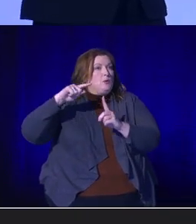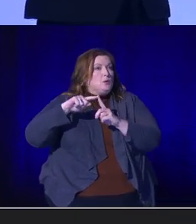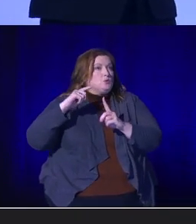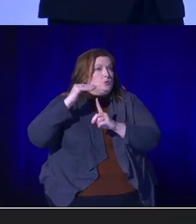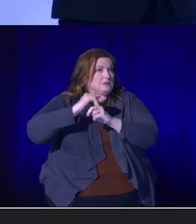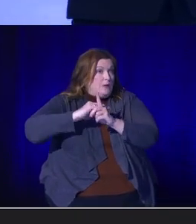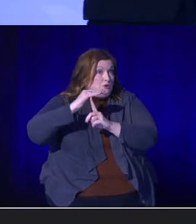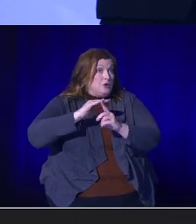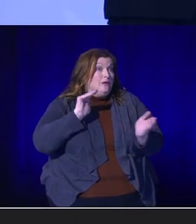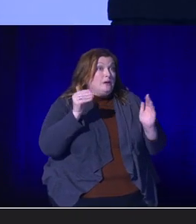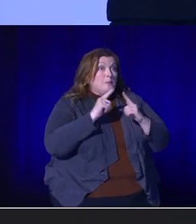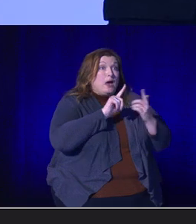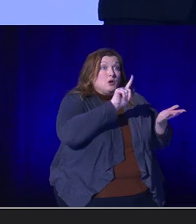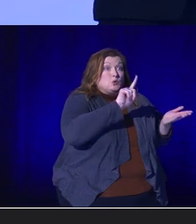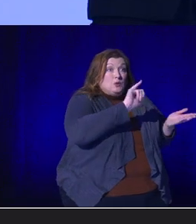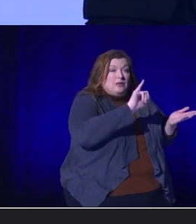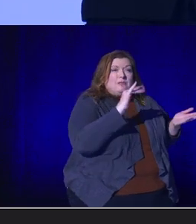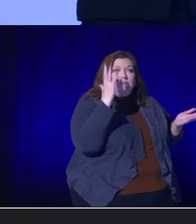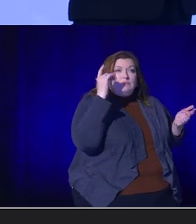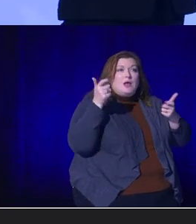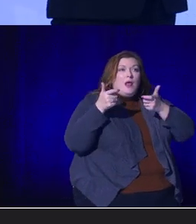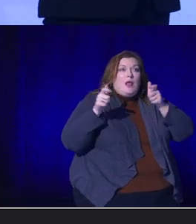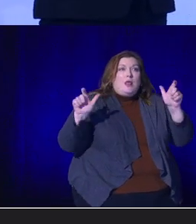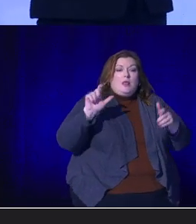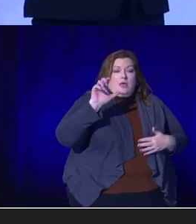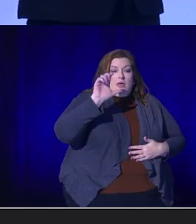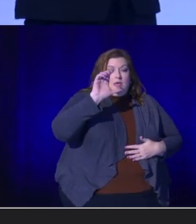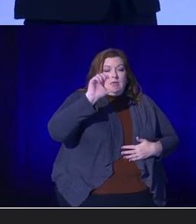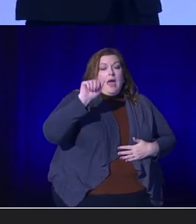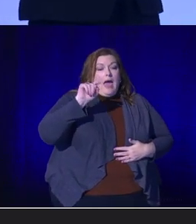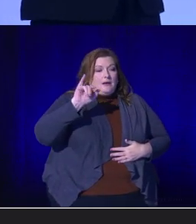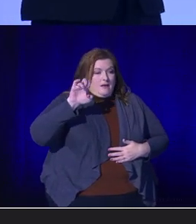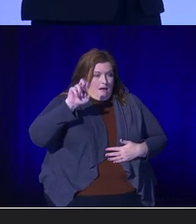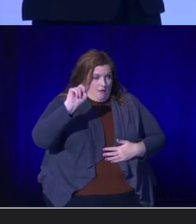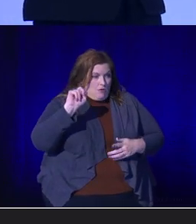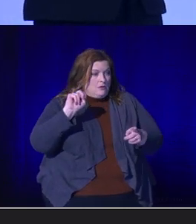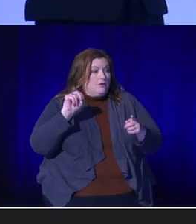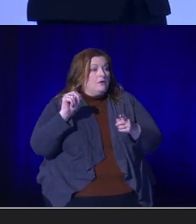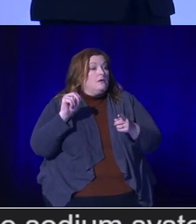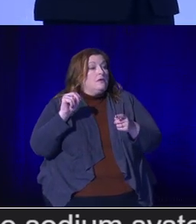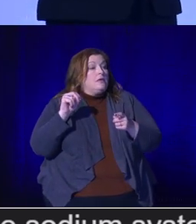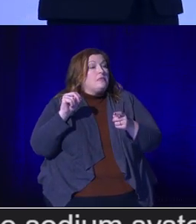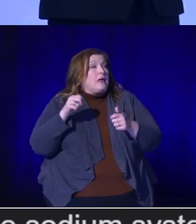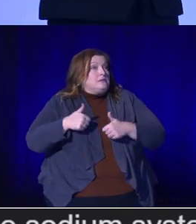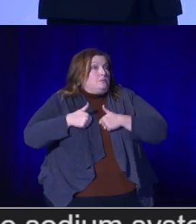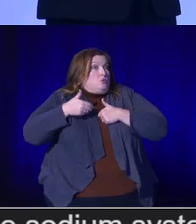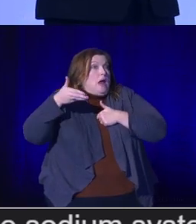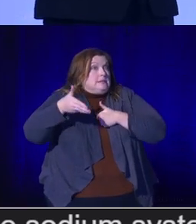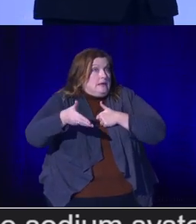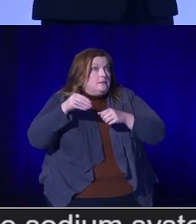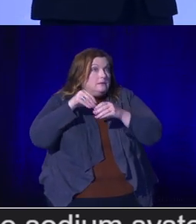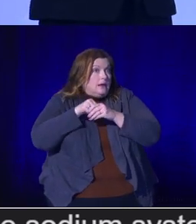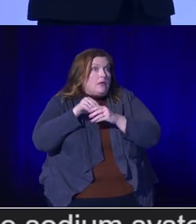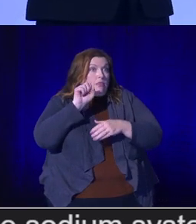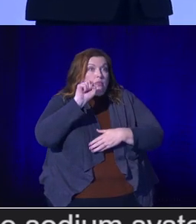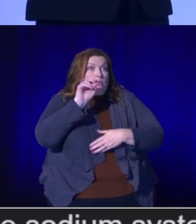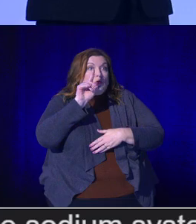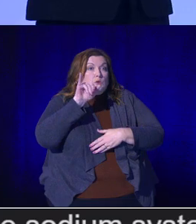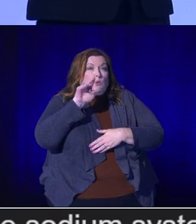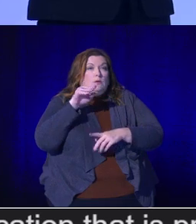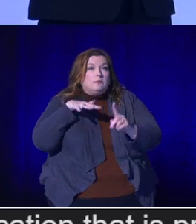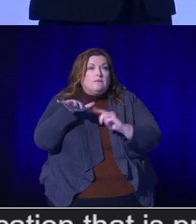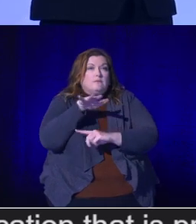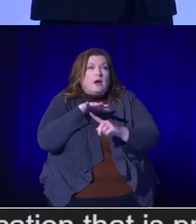And that's likely due to the larger cation that is present in the sodium environment. But this also tells us